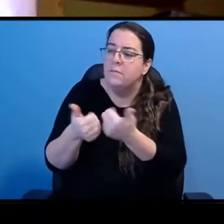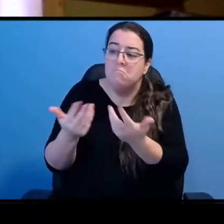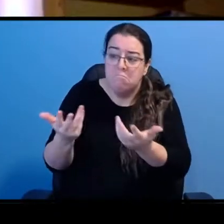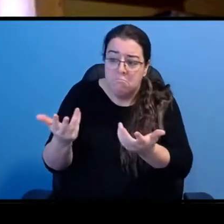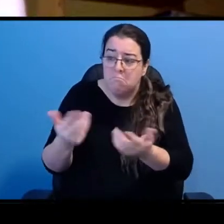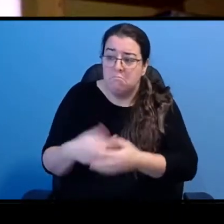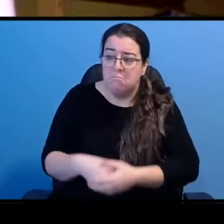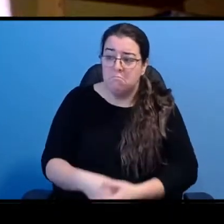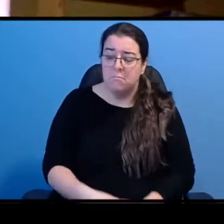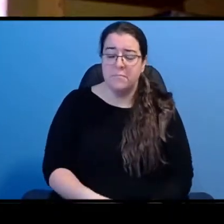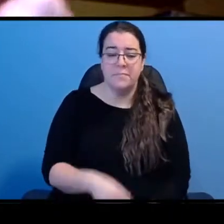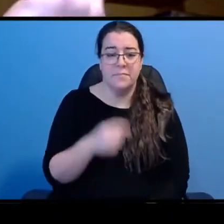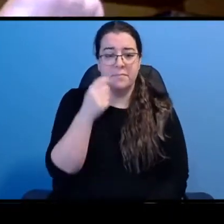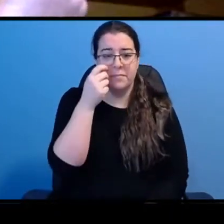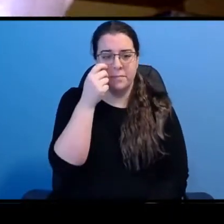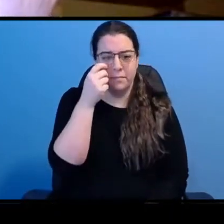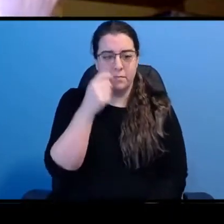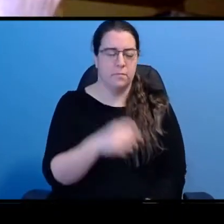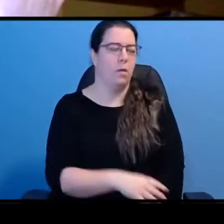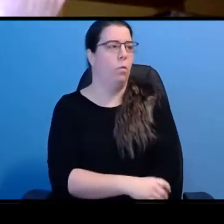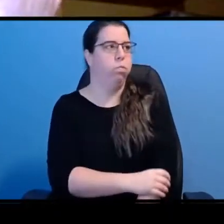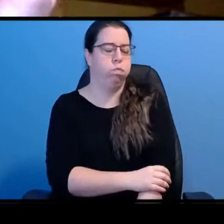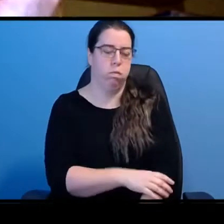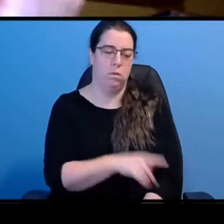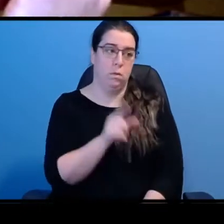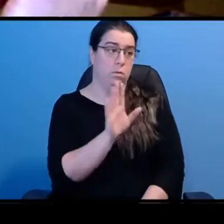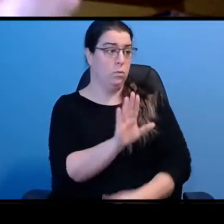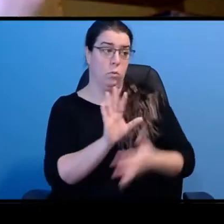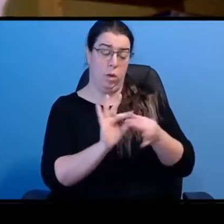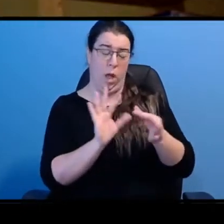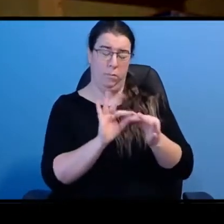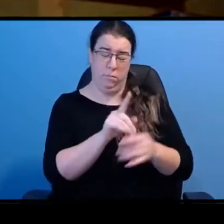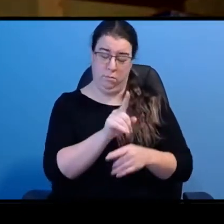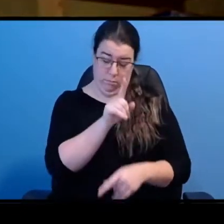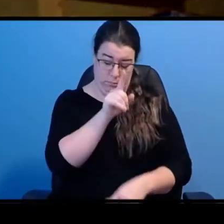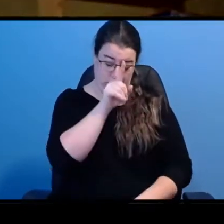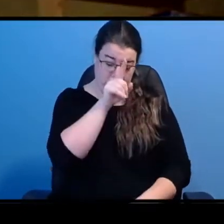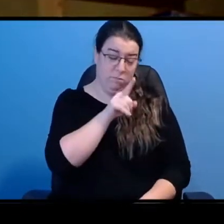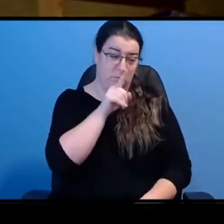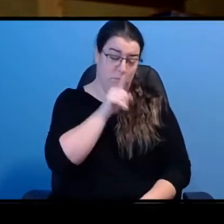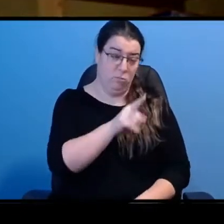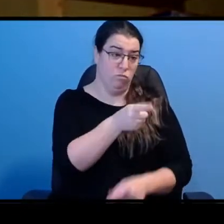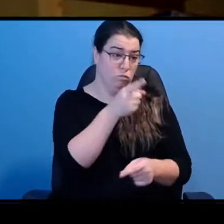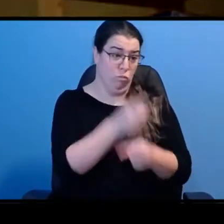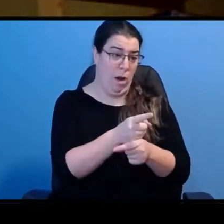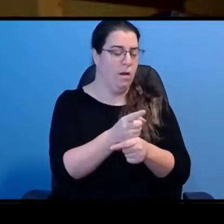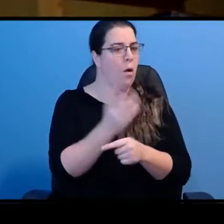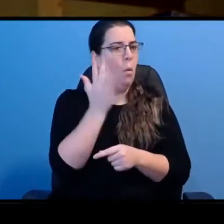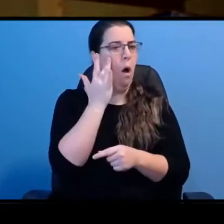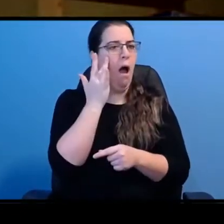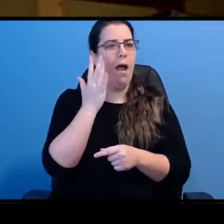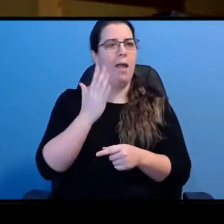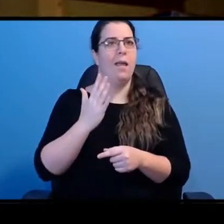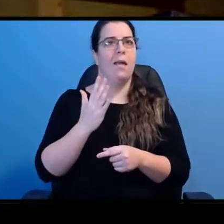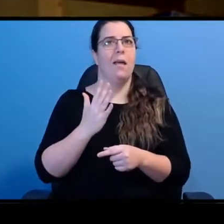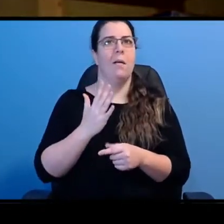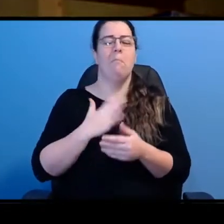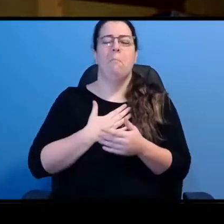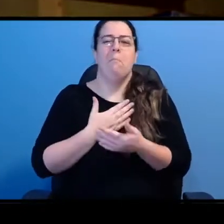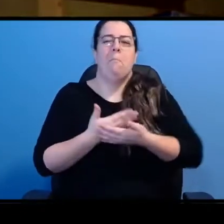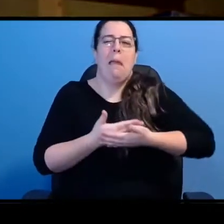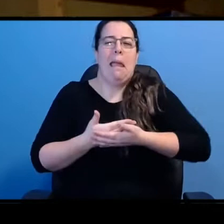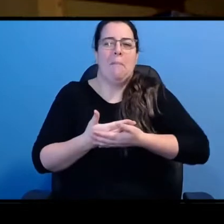lot of what you said rings true, because when you're talking about your art project, you're kind of talking about your baby, This is your passion project, and it's